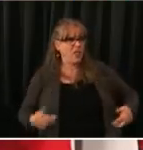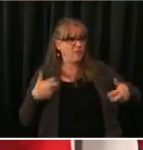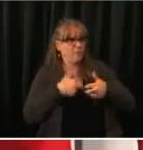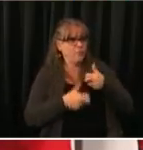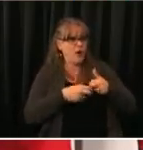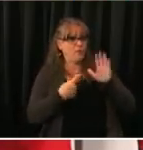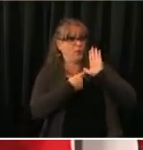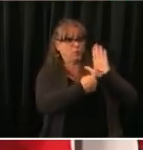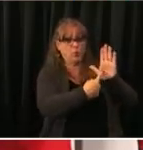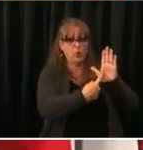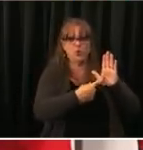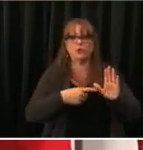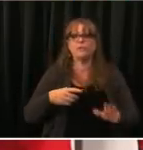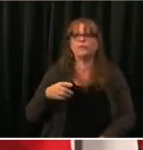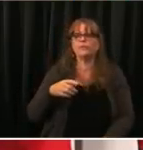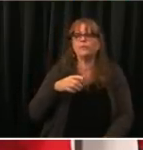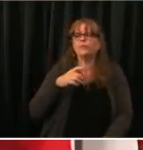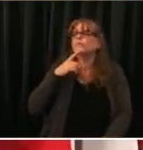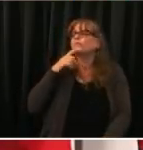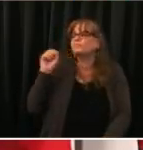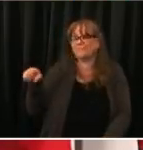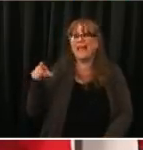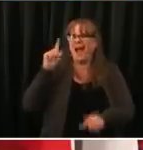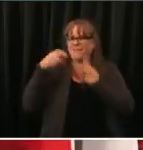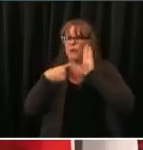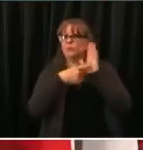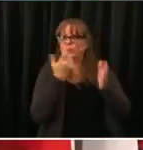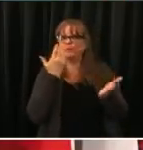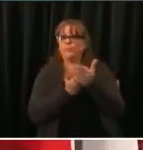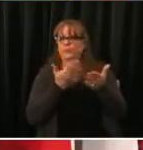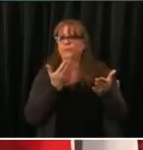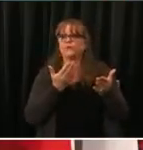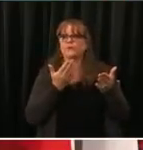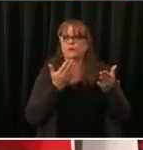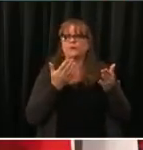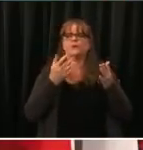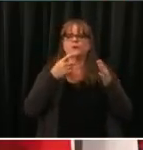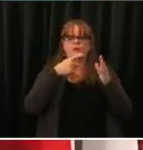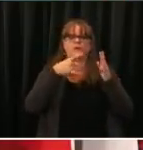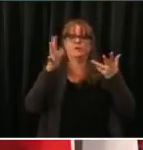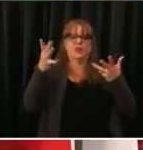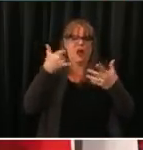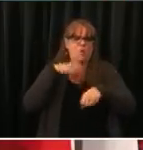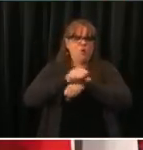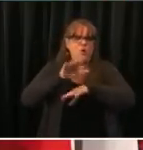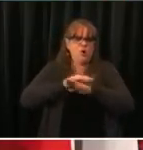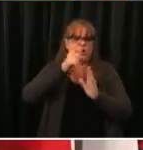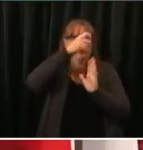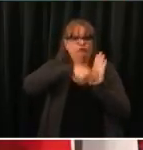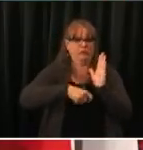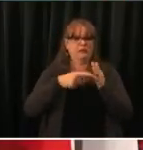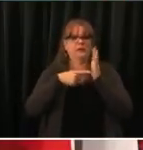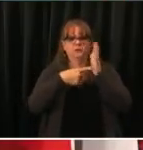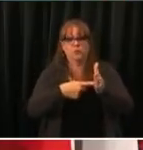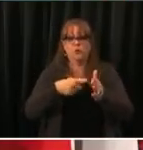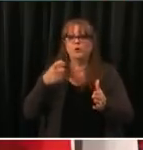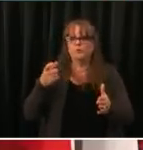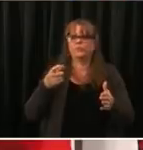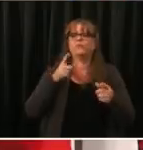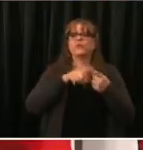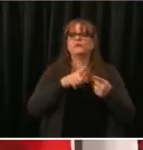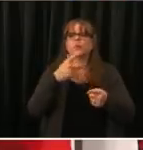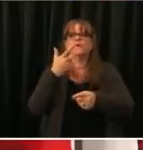Yes. Generally speaking, those protocols are being worked on now. Many of the vaccines are administered through healthcare providers, many of them